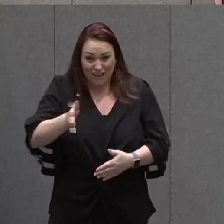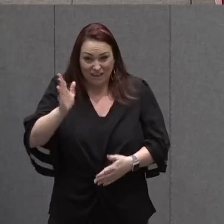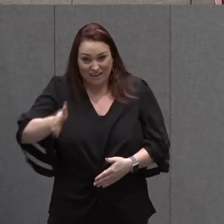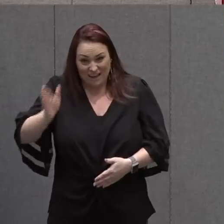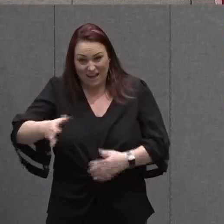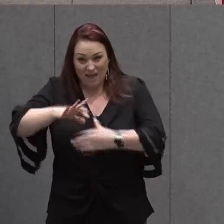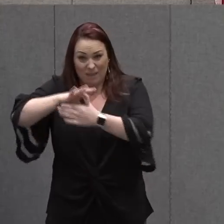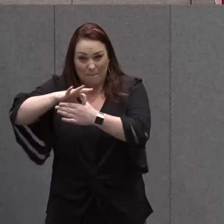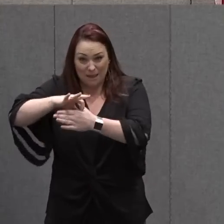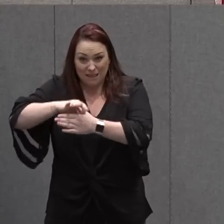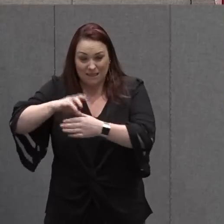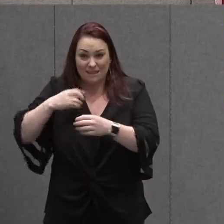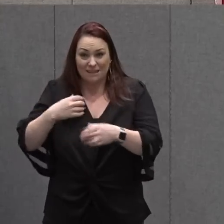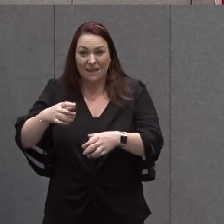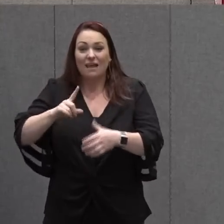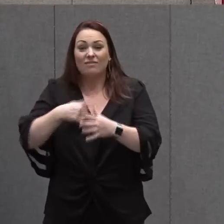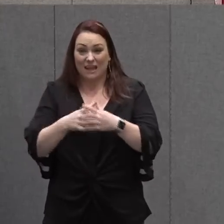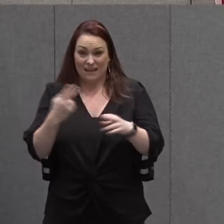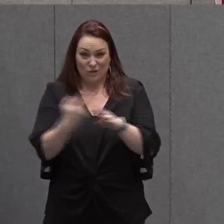hair.